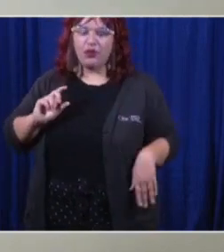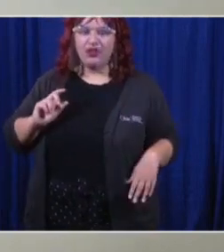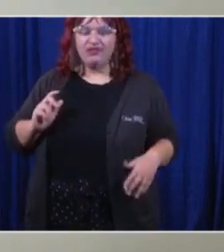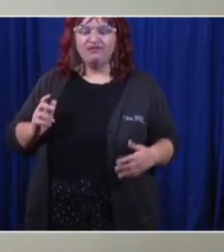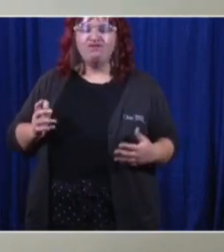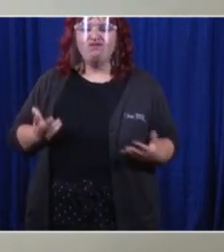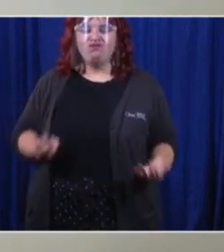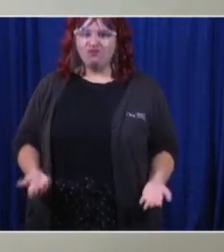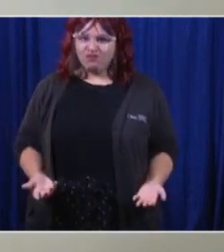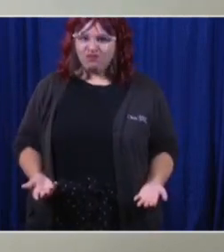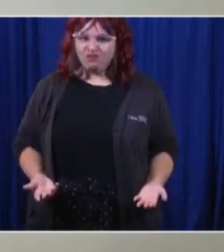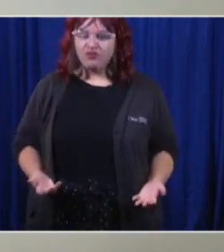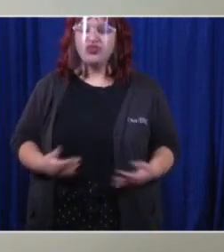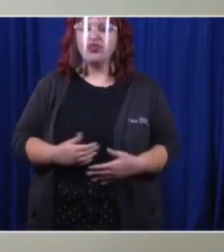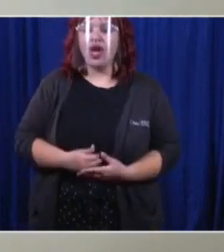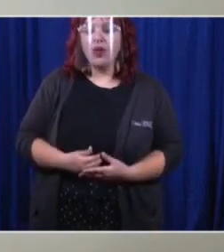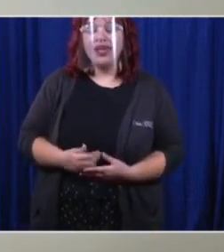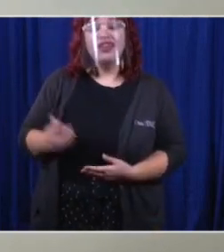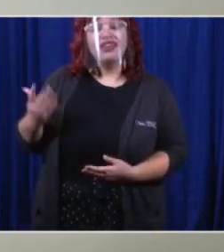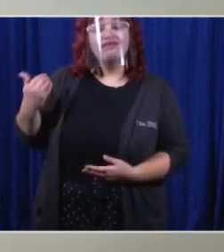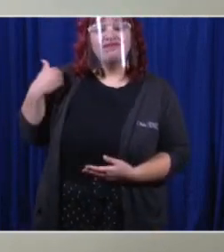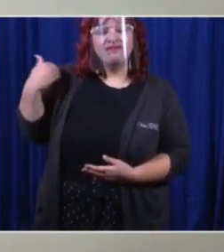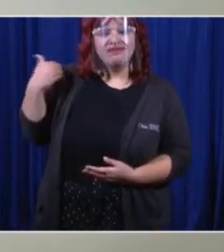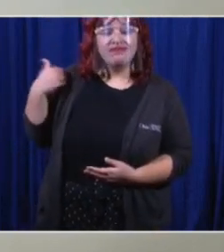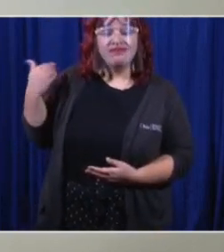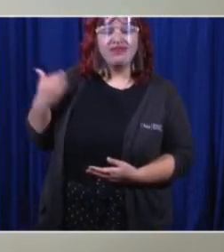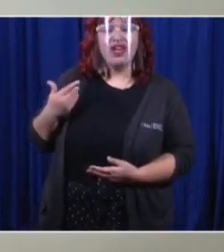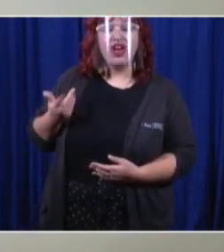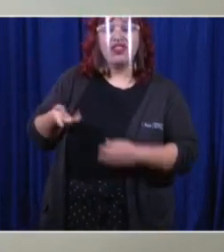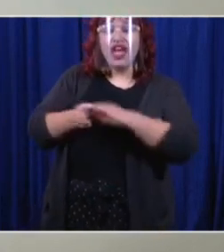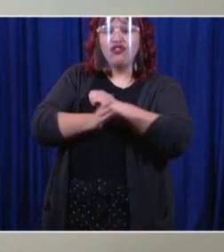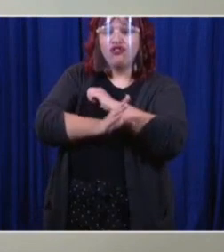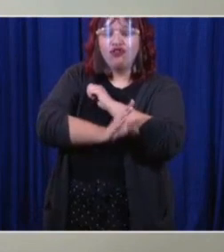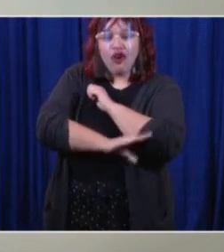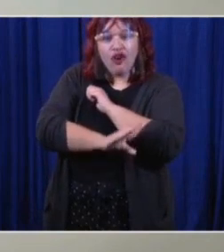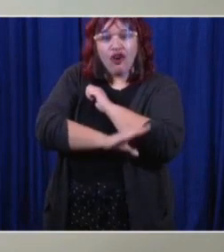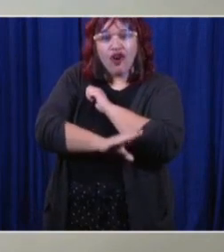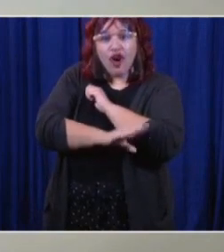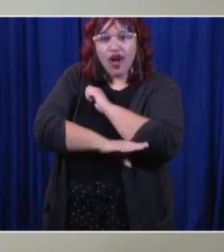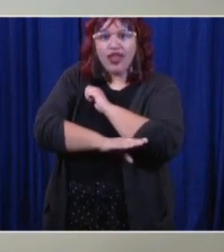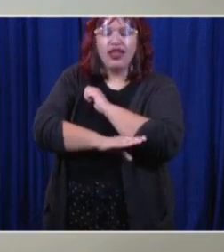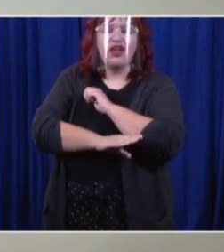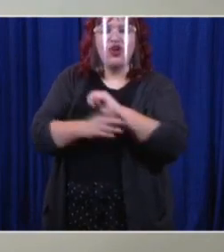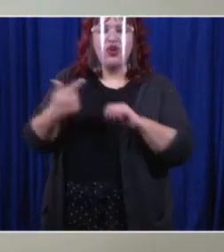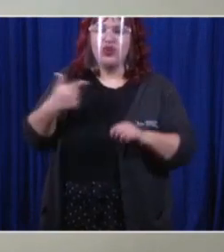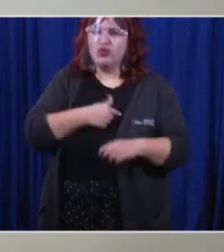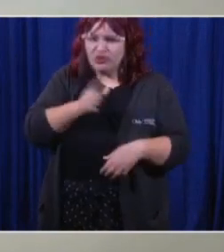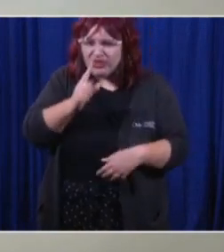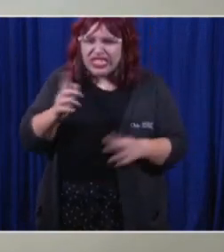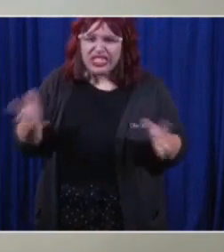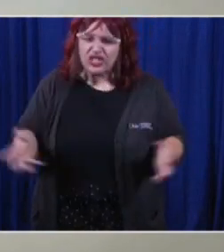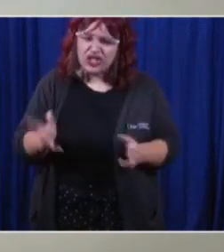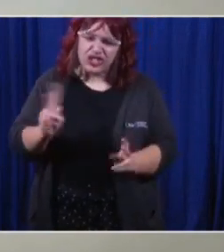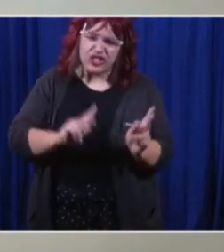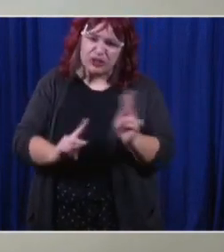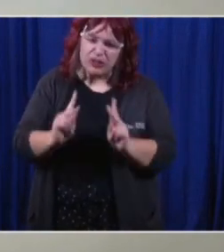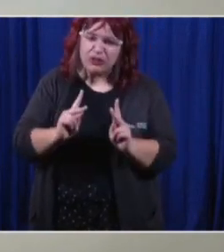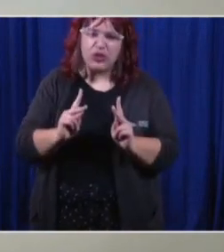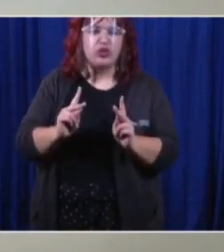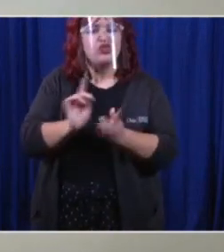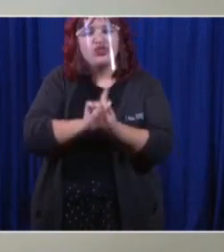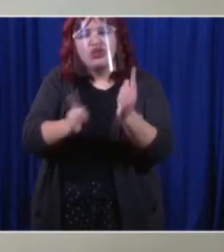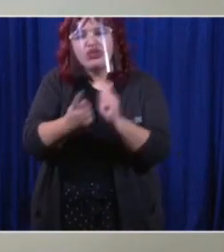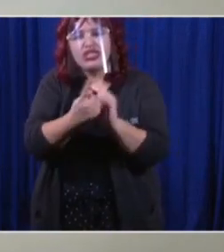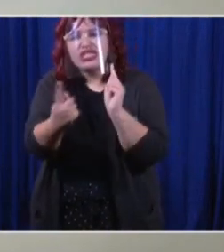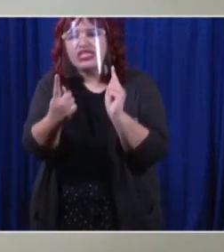we did in the early part of fall, of adhering to those basic simple principles of social distancing, wearing a